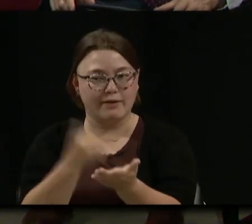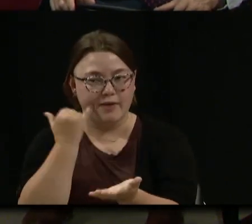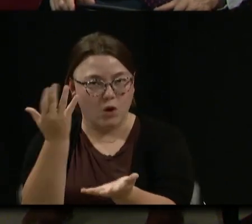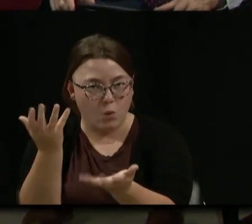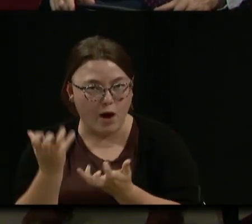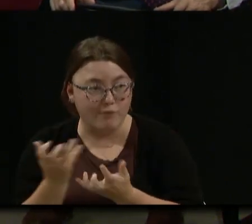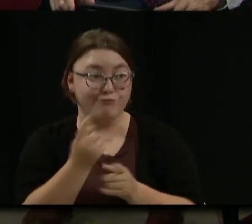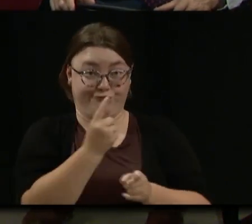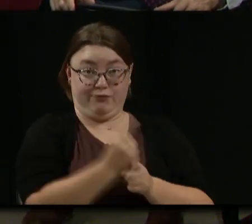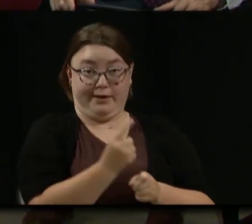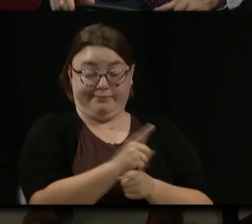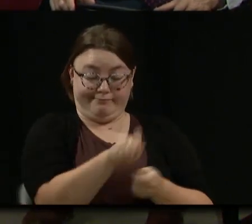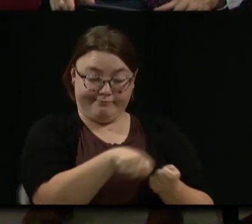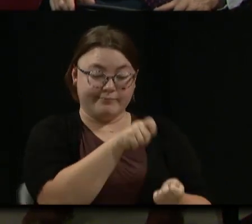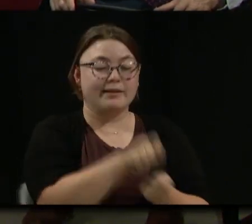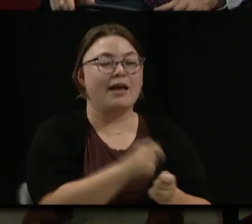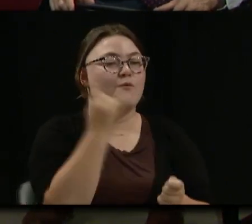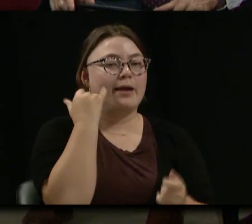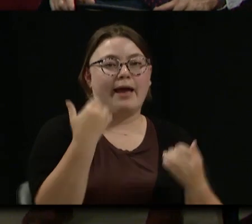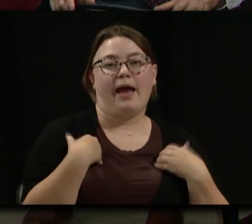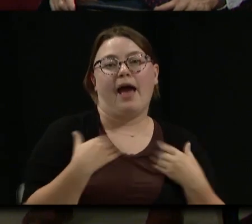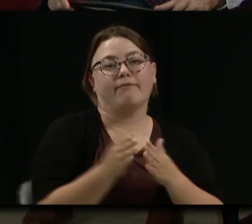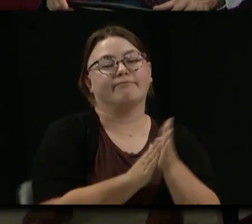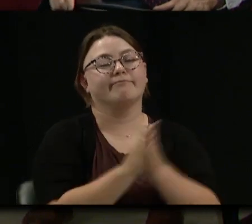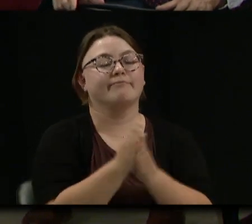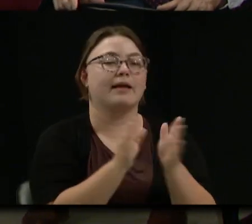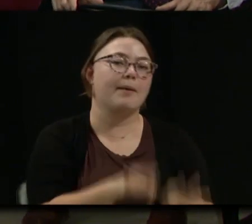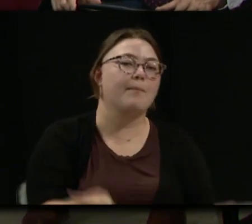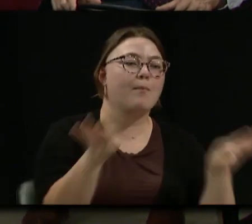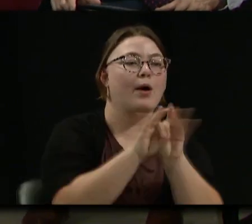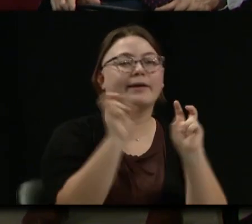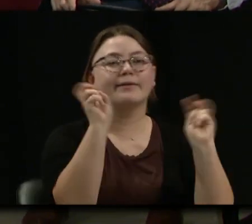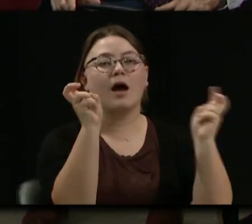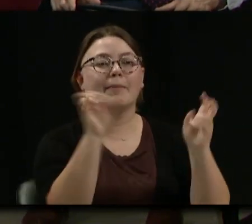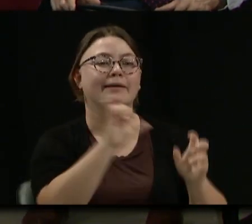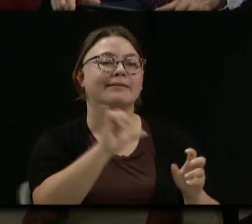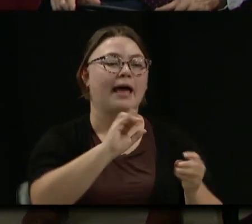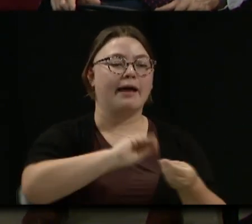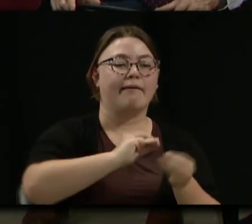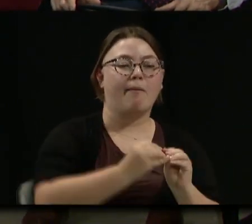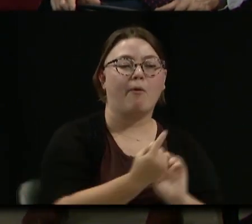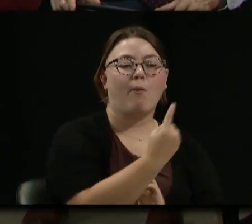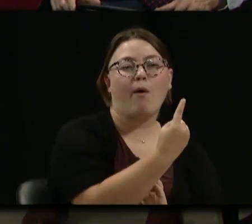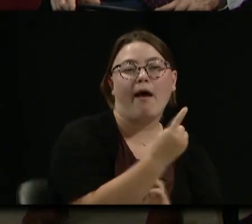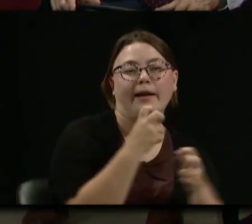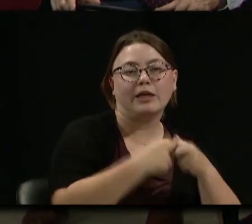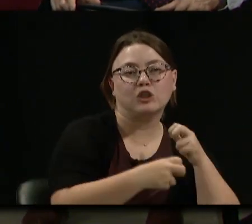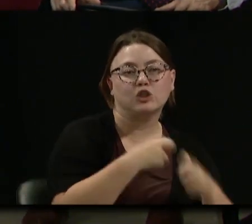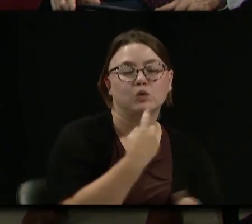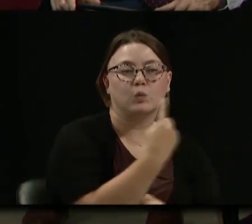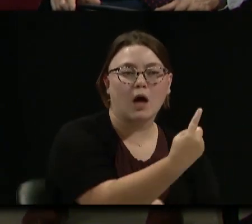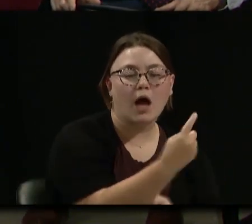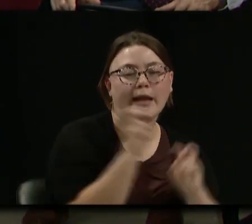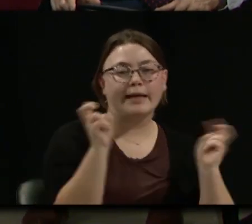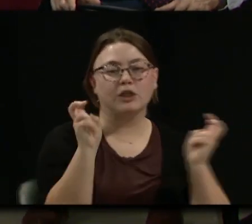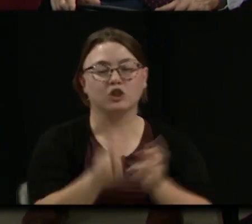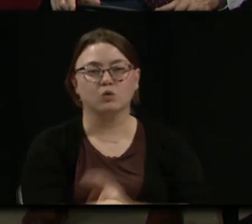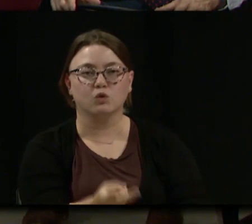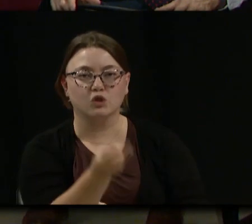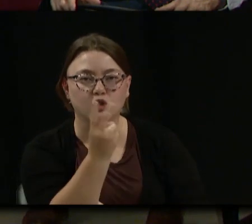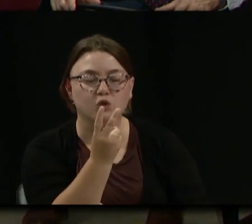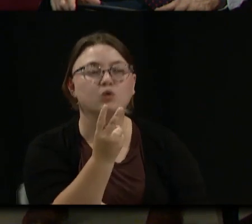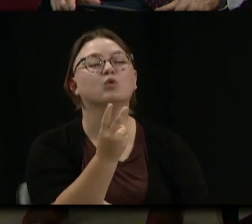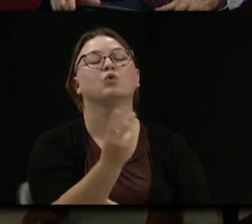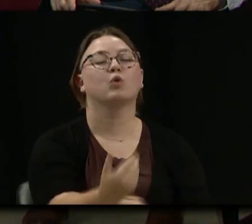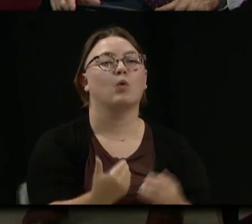when we have hot topics like the new issue 1 and new issue 2, as well as upcoming. You have